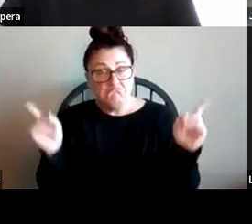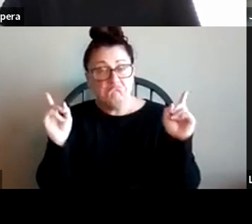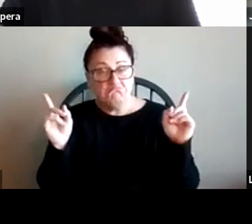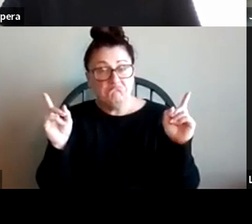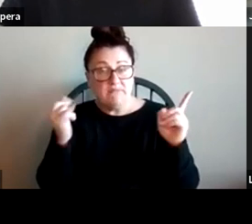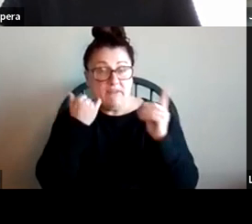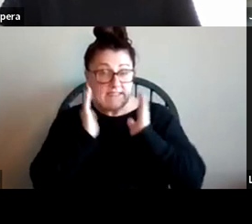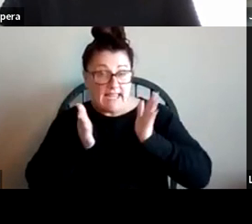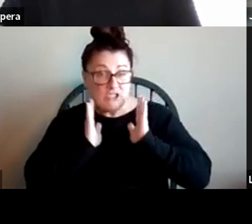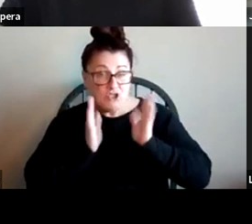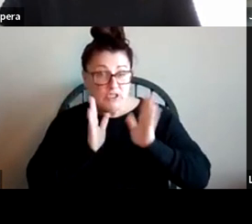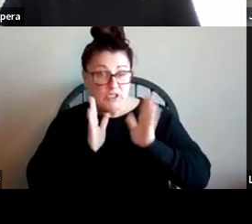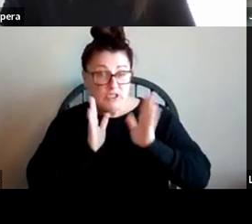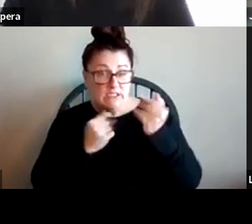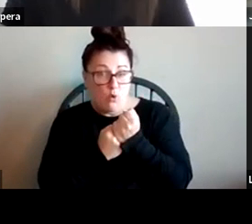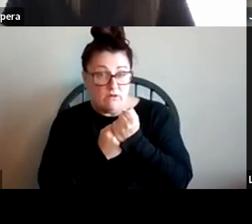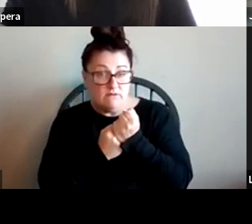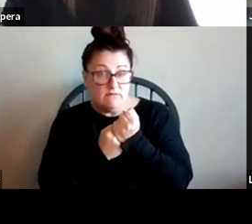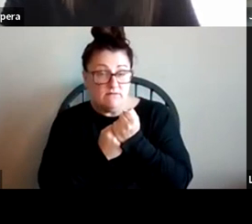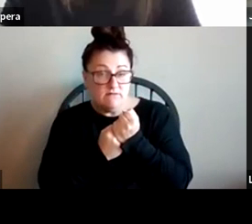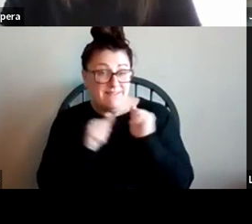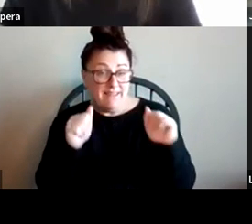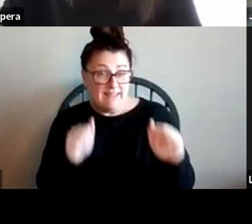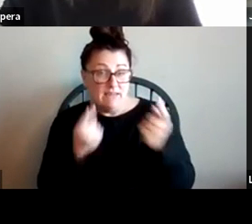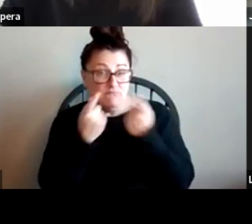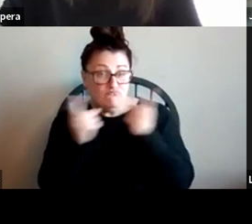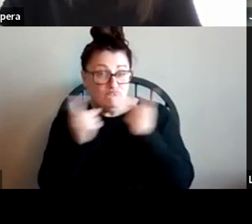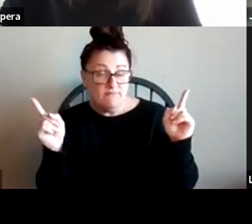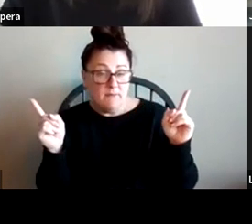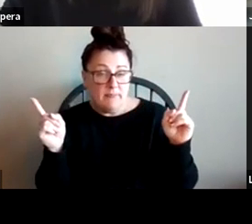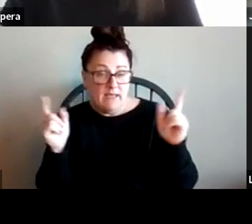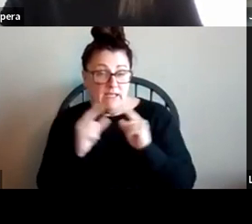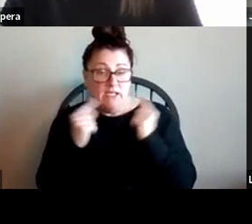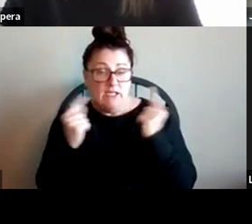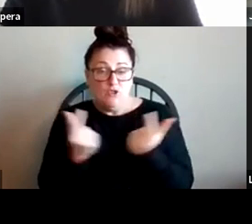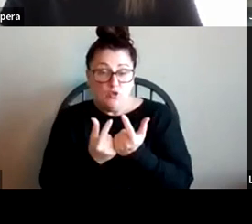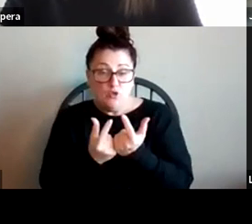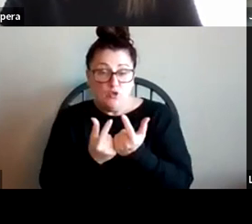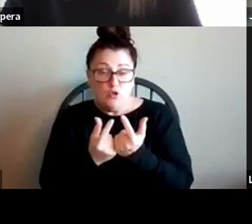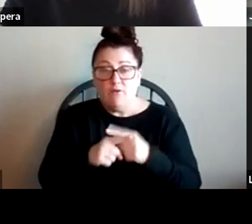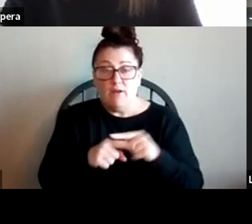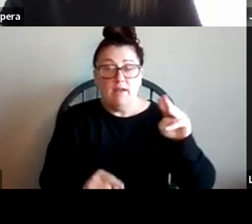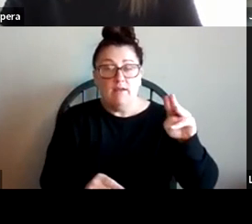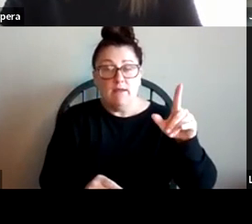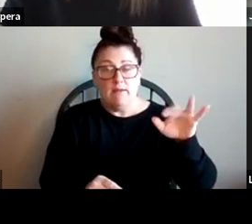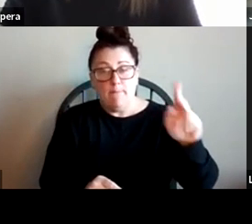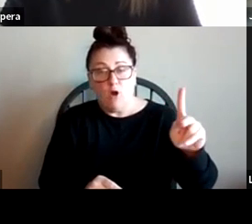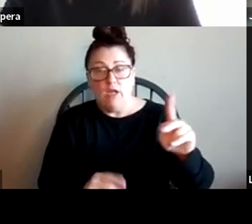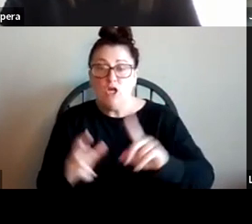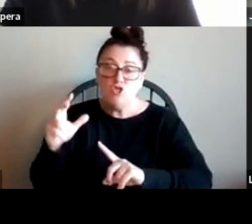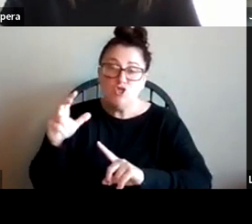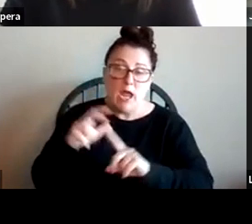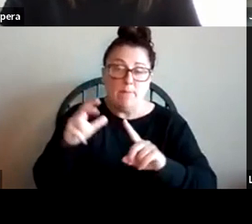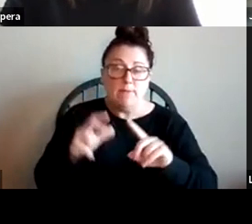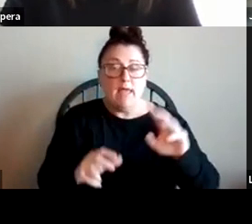the attention given and the support given. It can be done. And there are groups like the Friends of Madison Park and the Champions of Madison